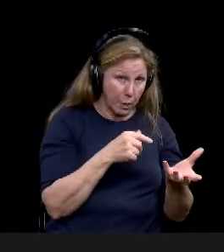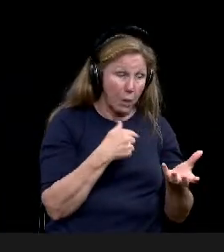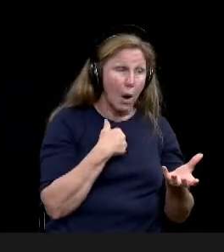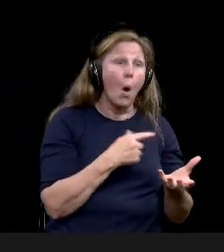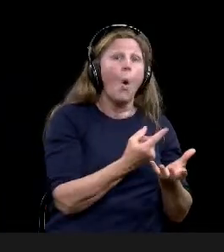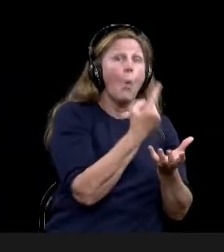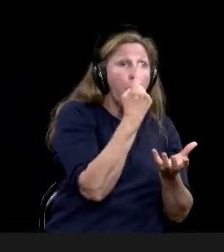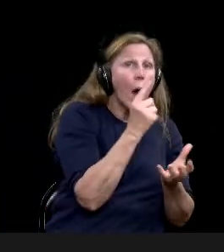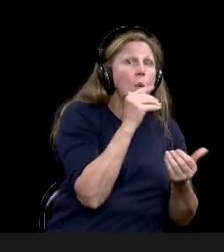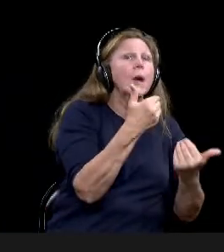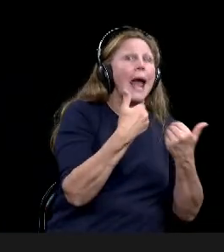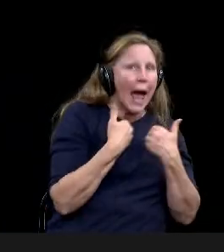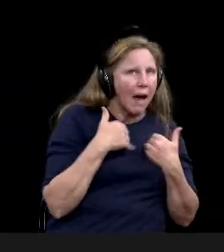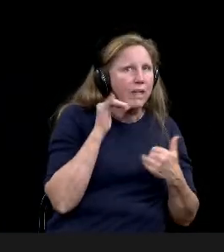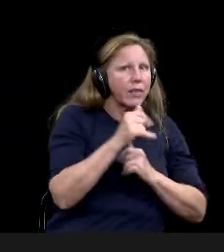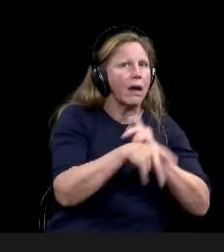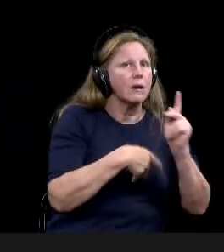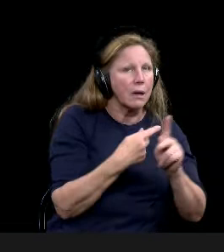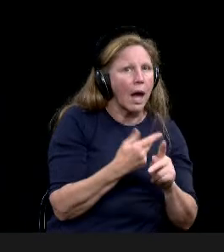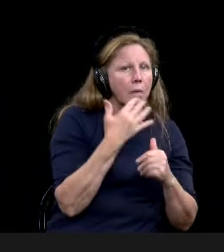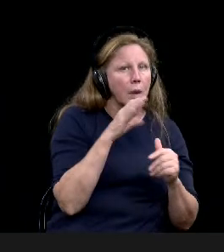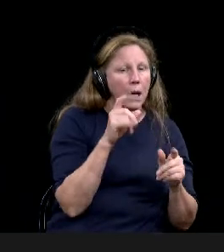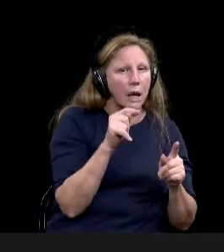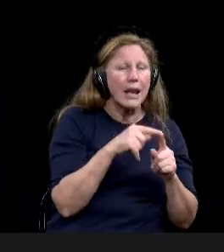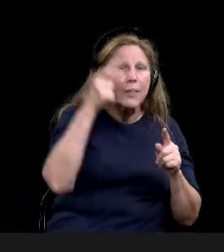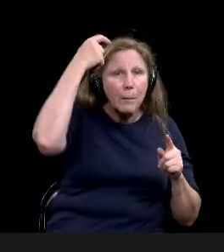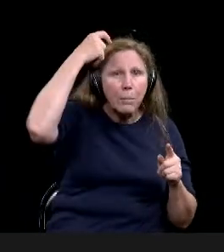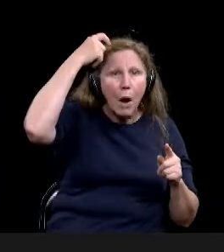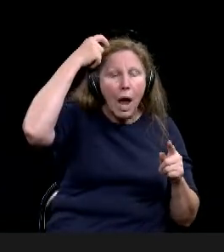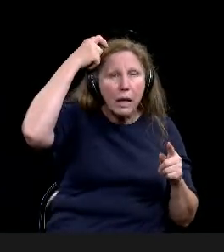vaccine, actually the risk exists when you get